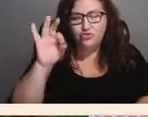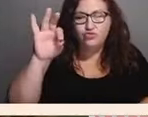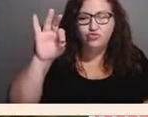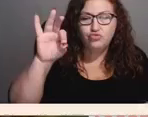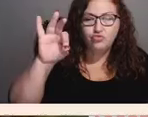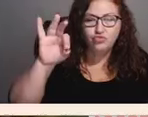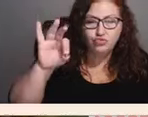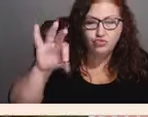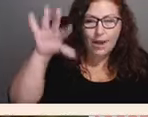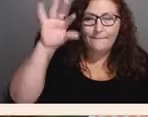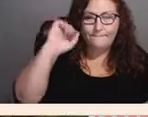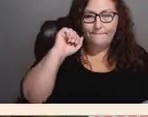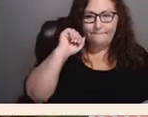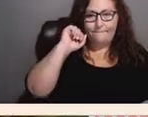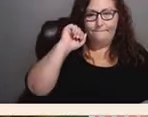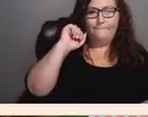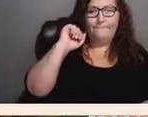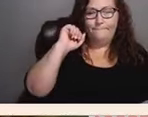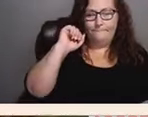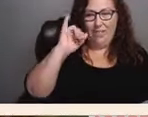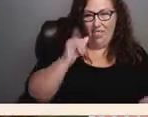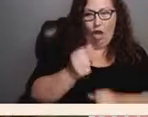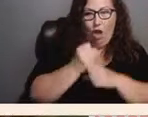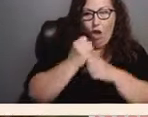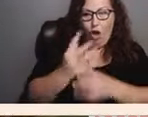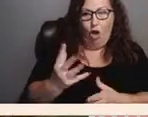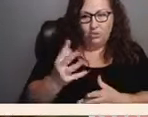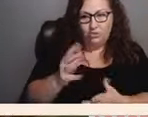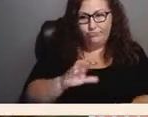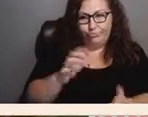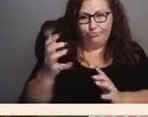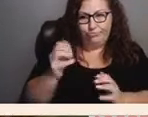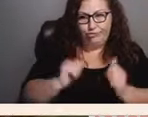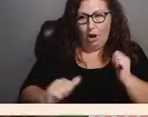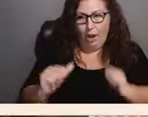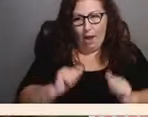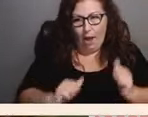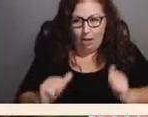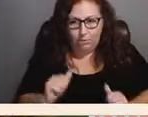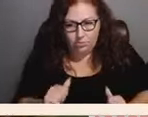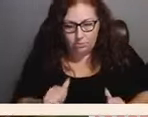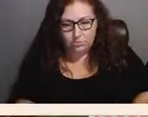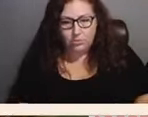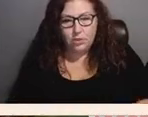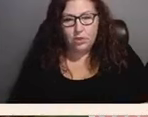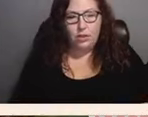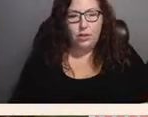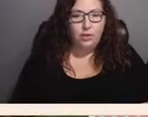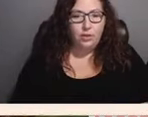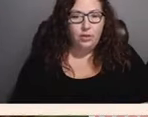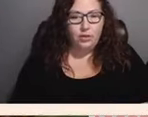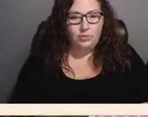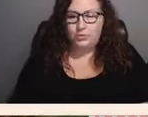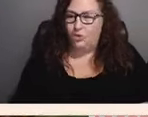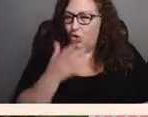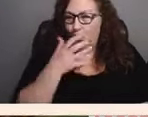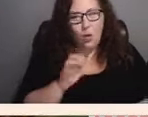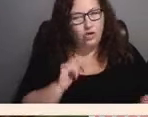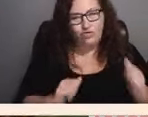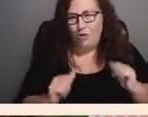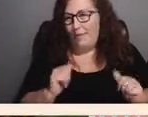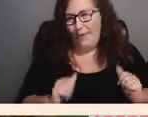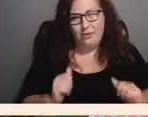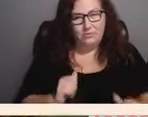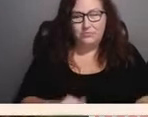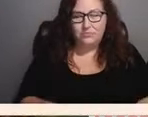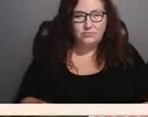seed which causes drama. You don't want drama. There's